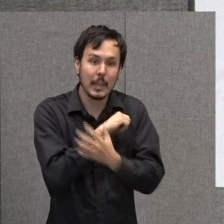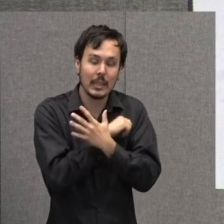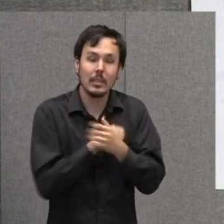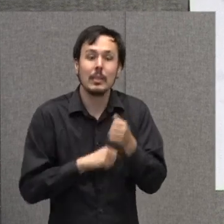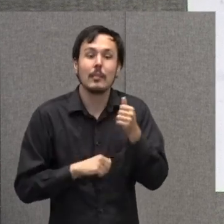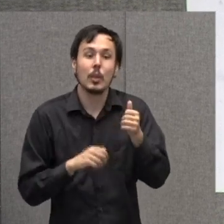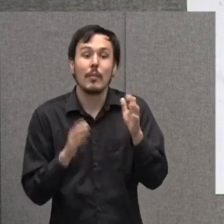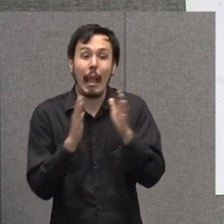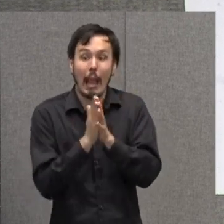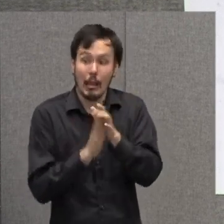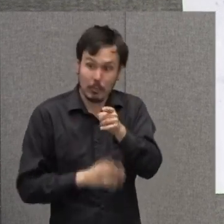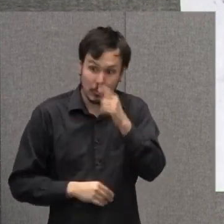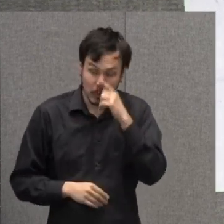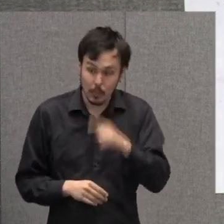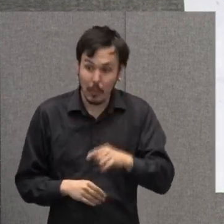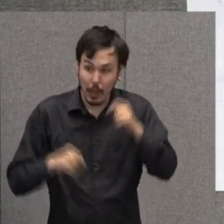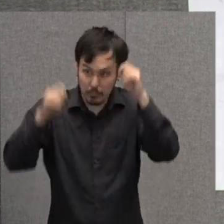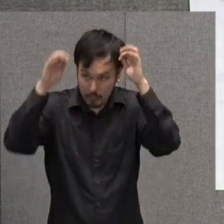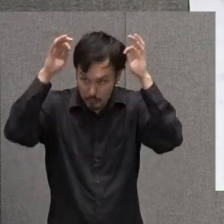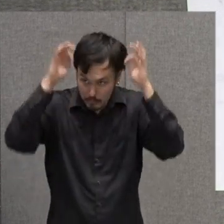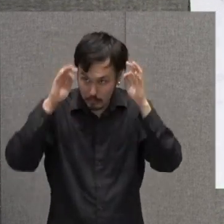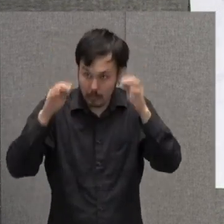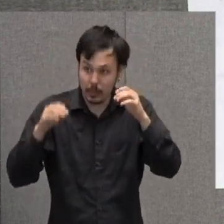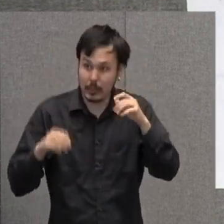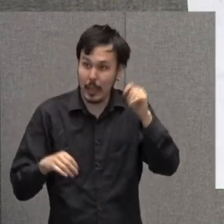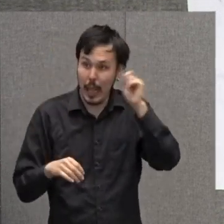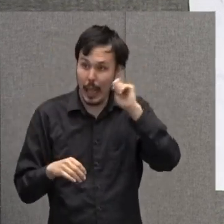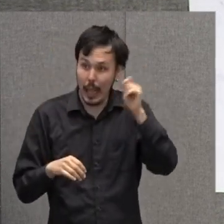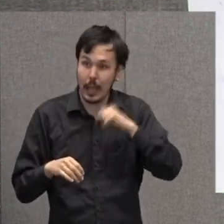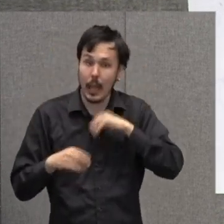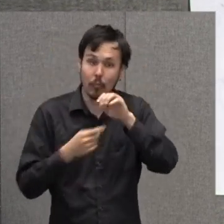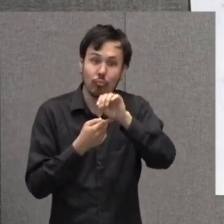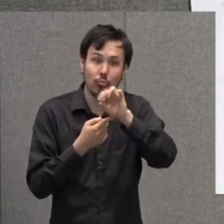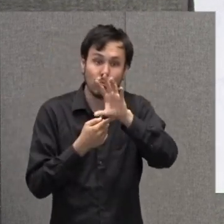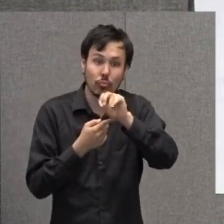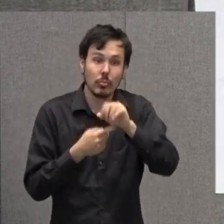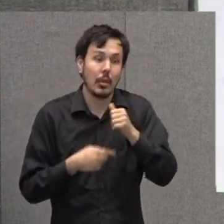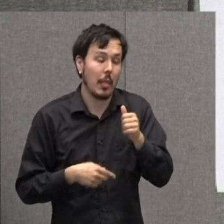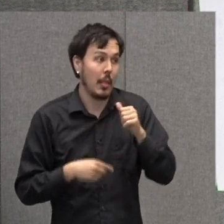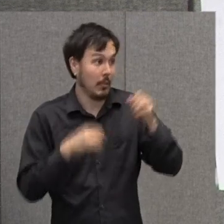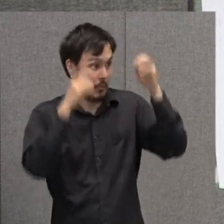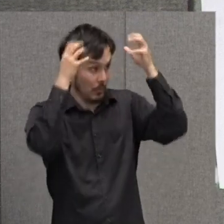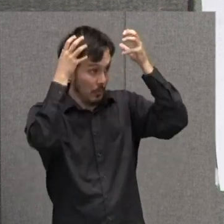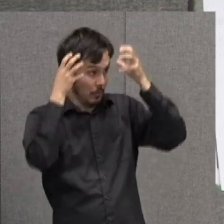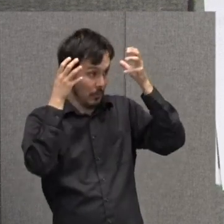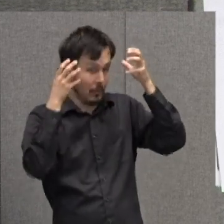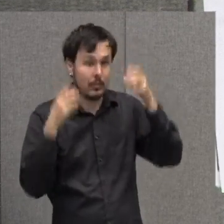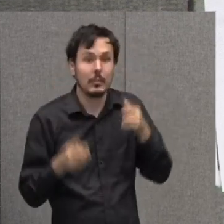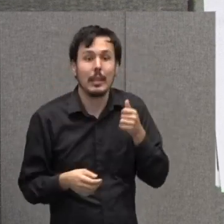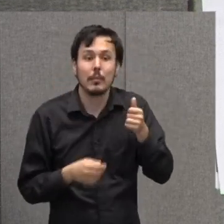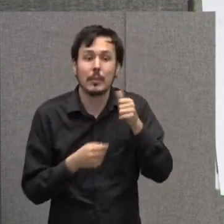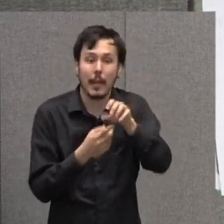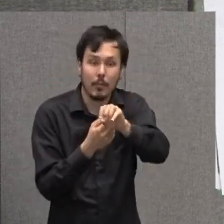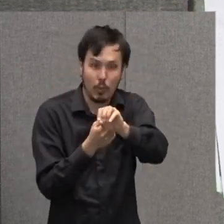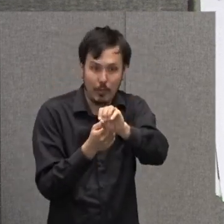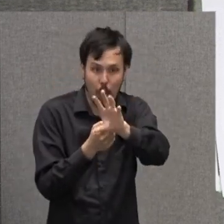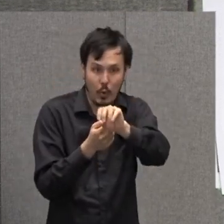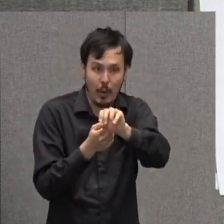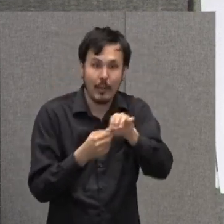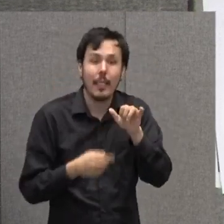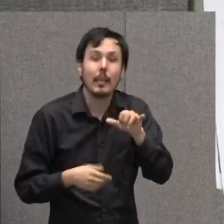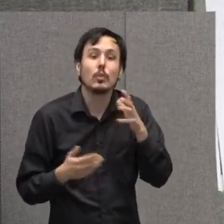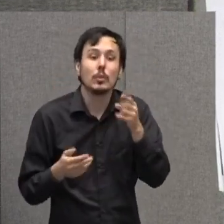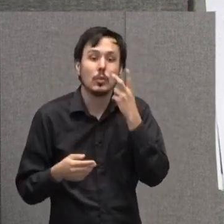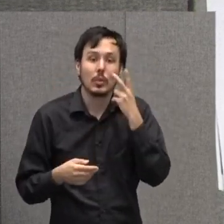model these hats for him once he completed them. They would wear them, and he would photograph them. So that is what you are looking